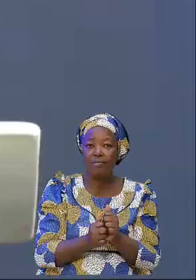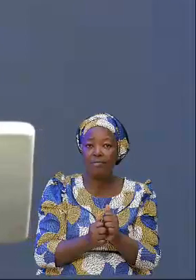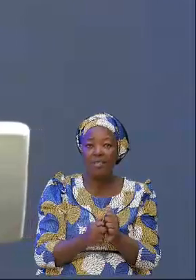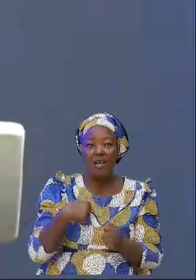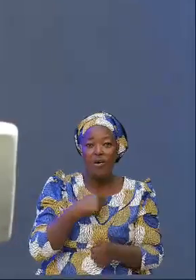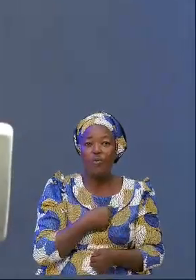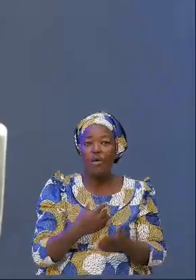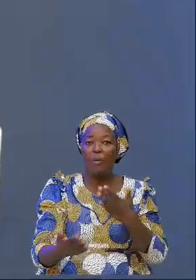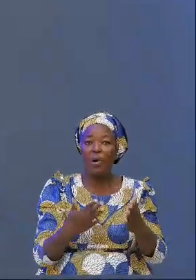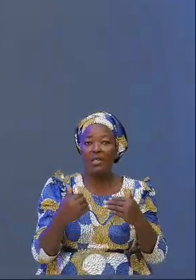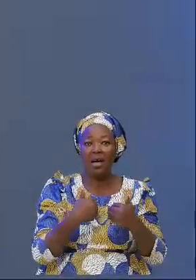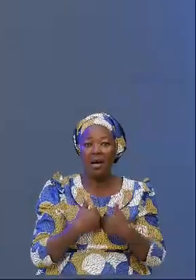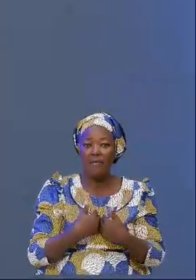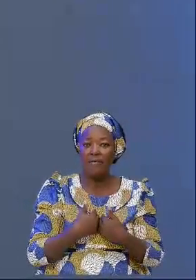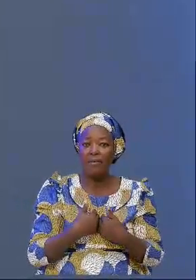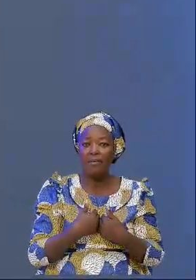Which